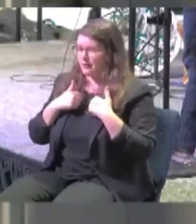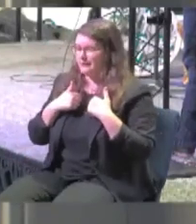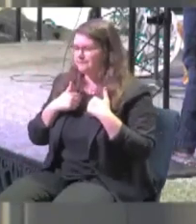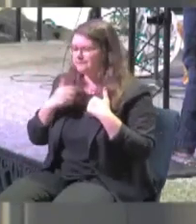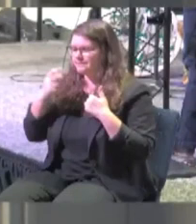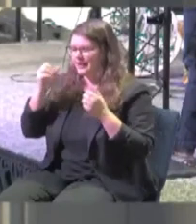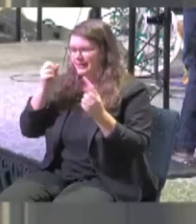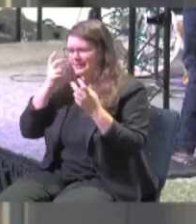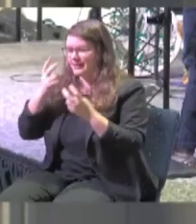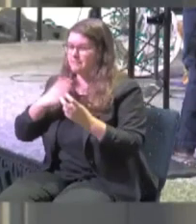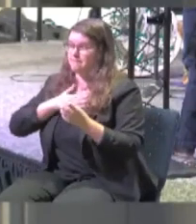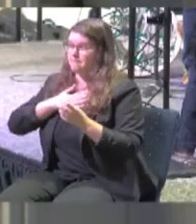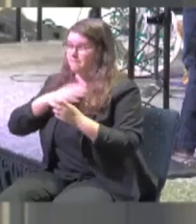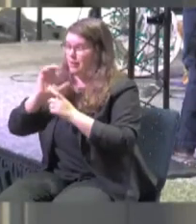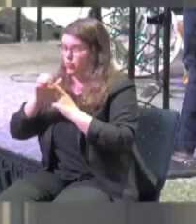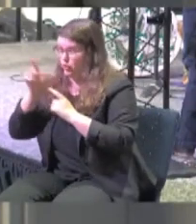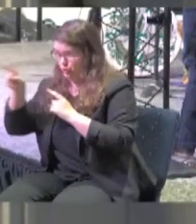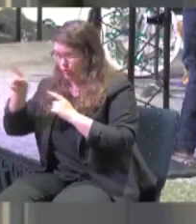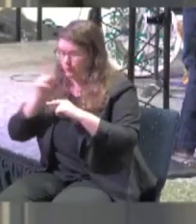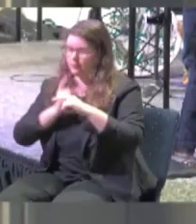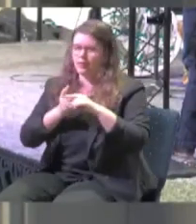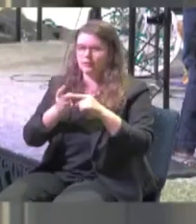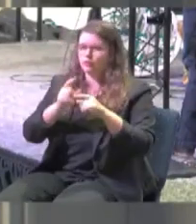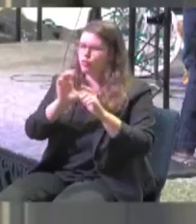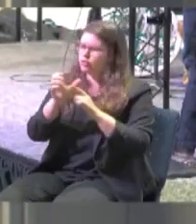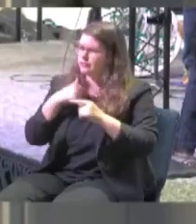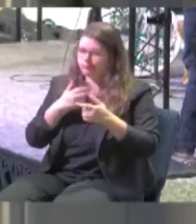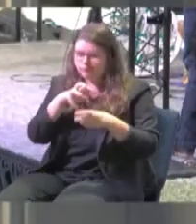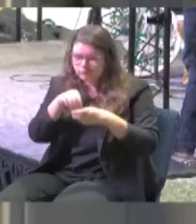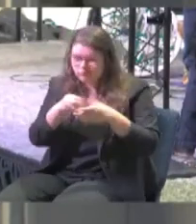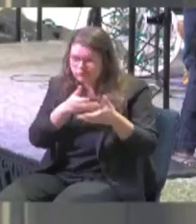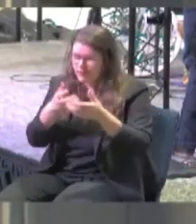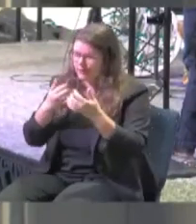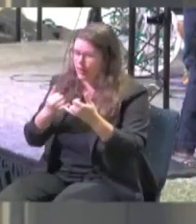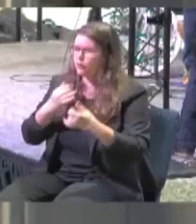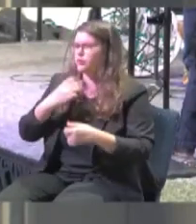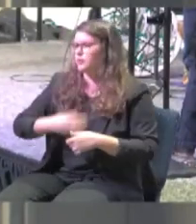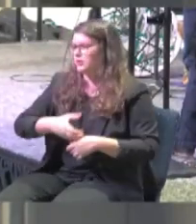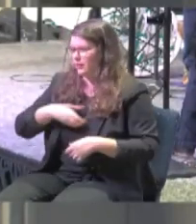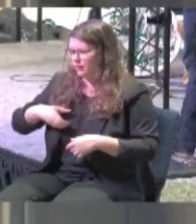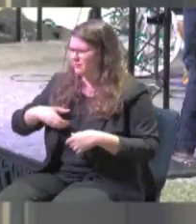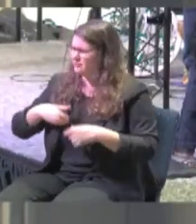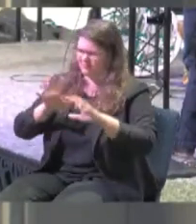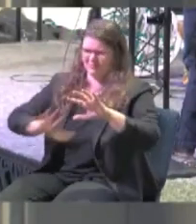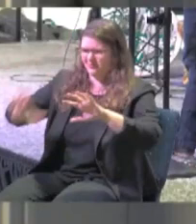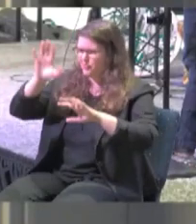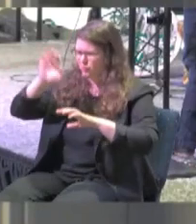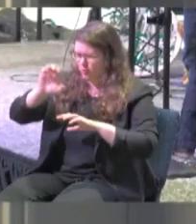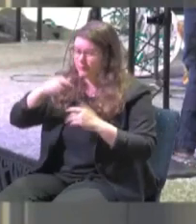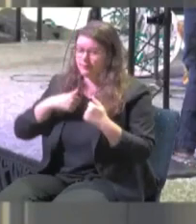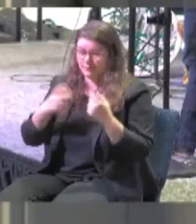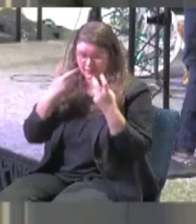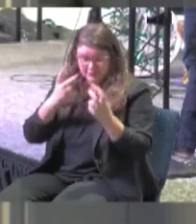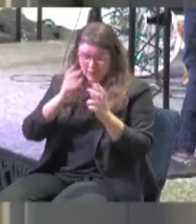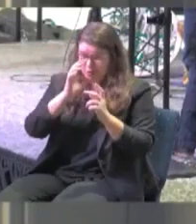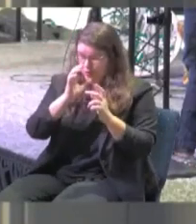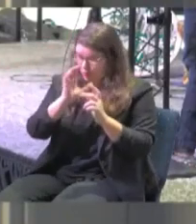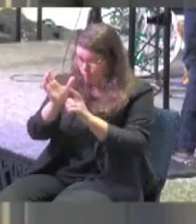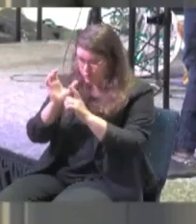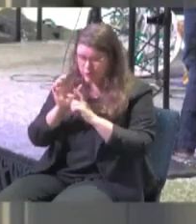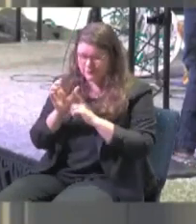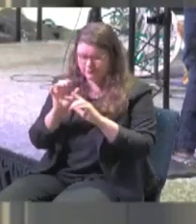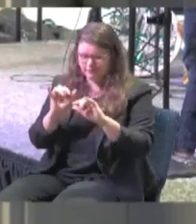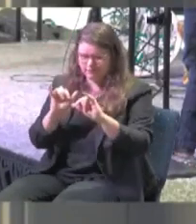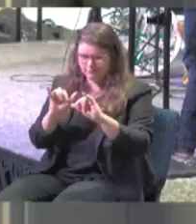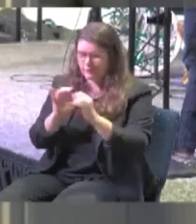birth culture and where the culture that I live and work in now in Switzerland, across Europe, I see how our culture has been become